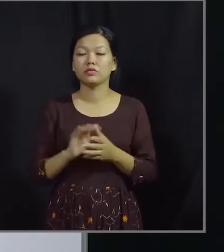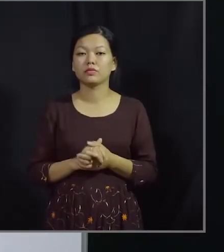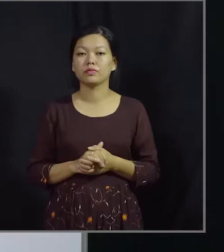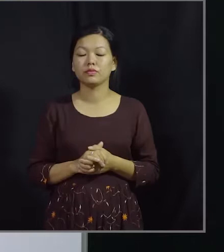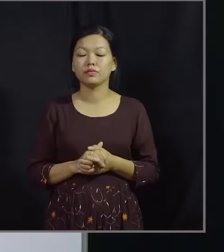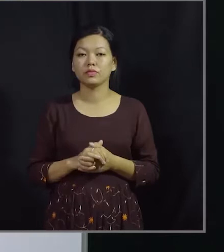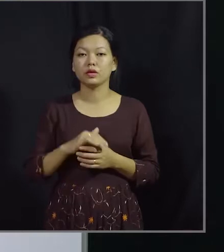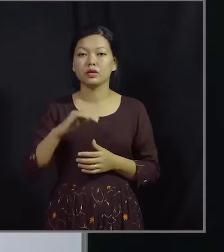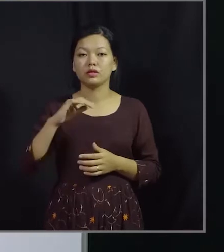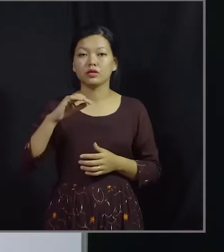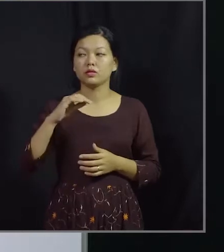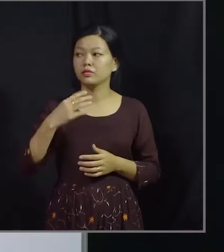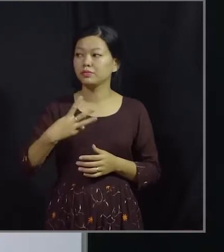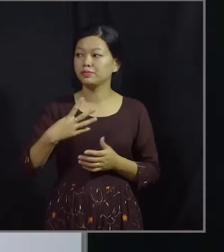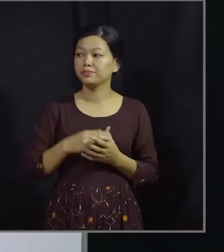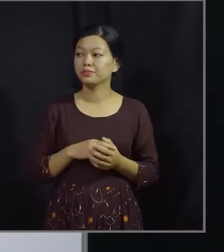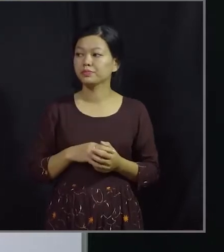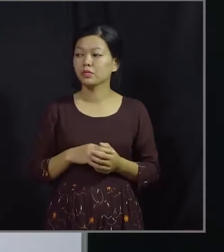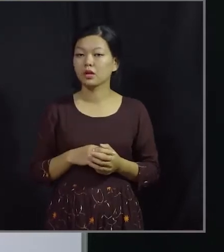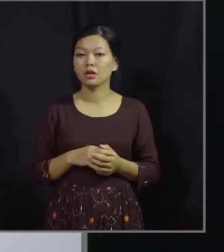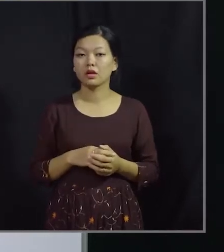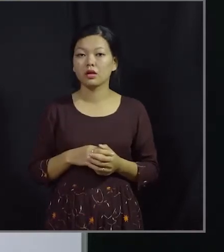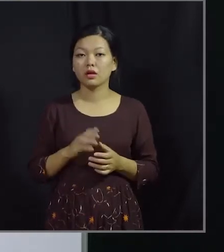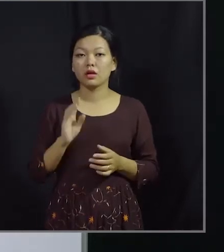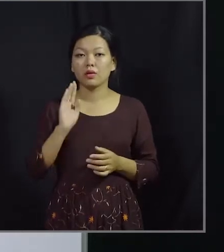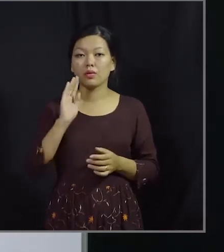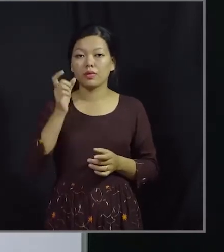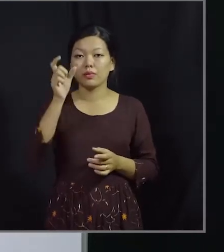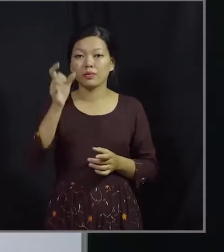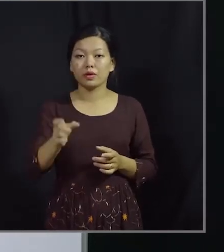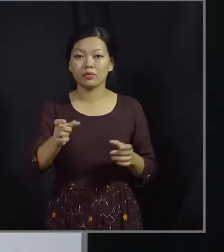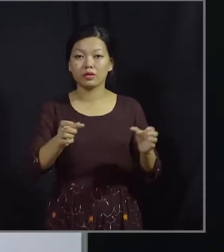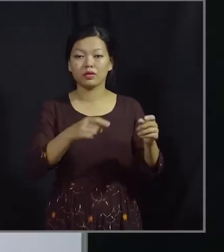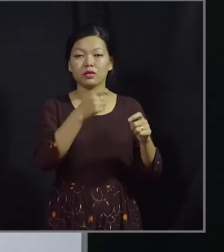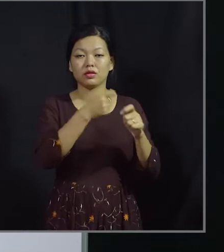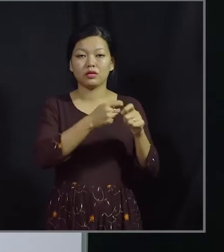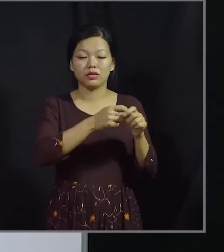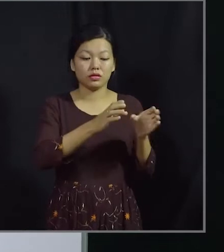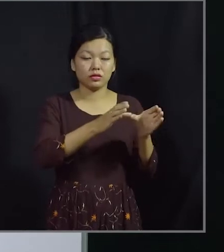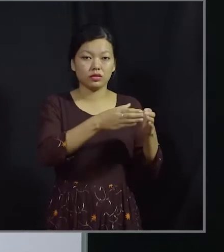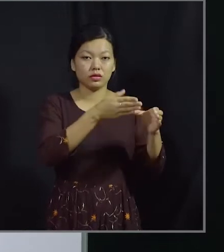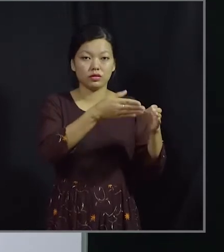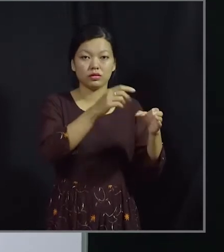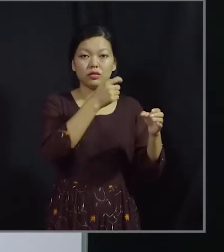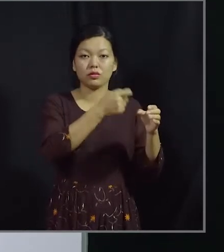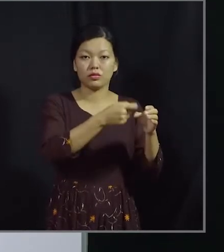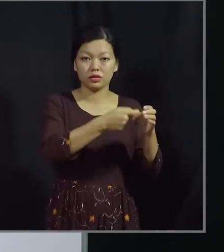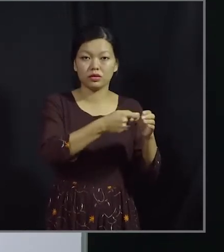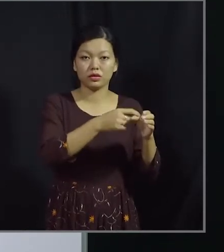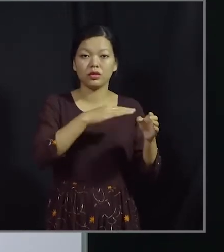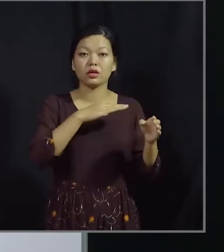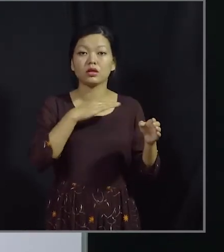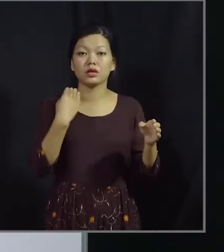when the partner dies, if the partner dies, like in the case of retiring partner, he